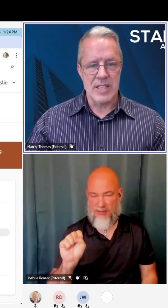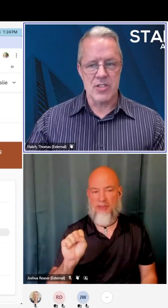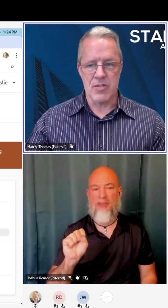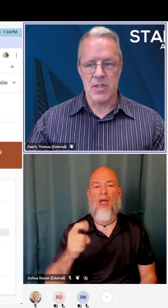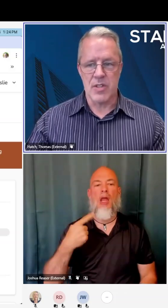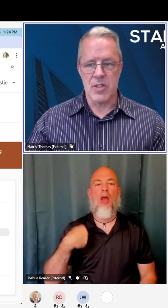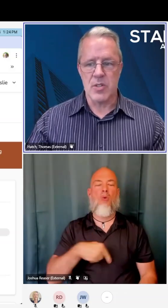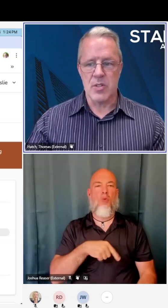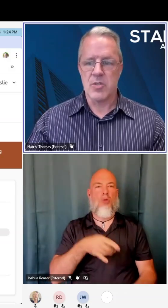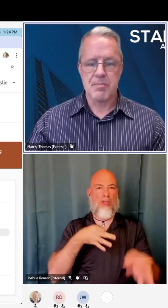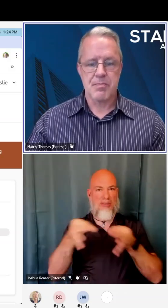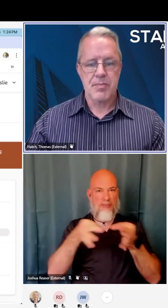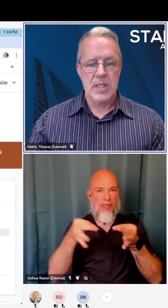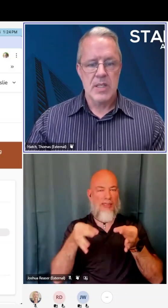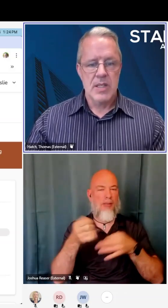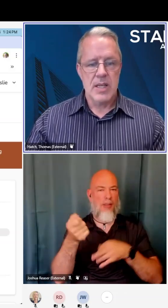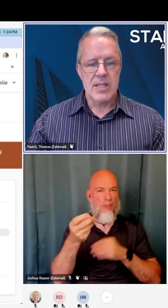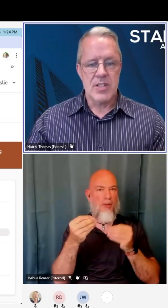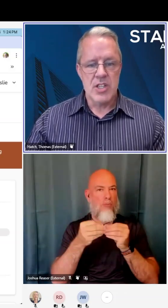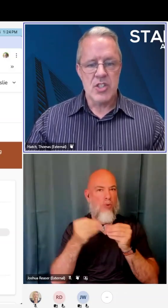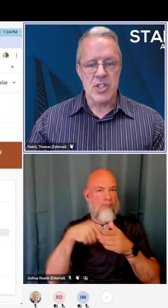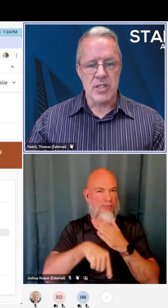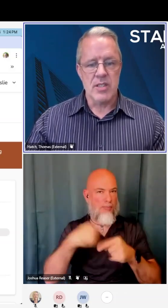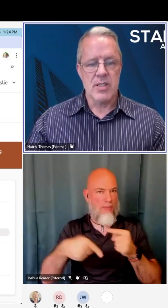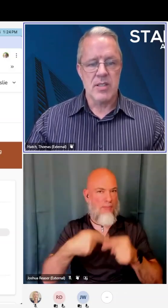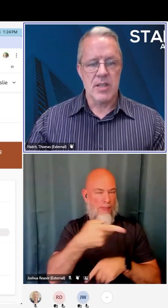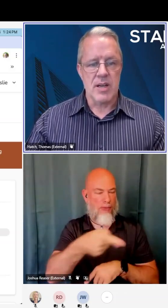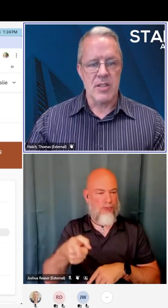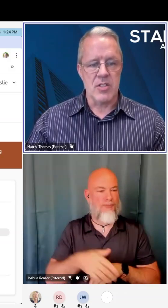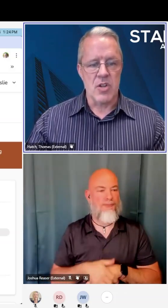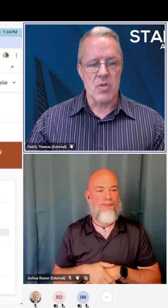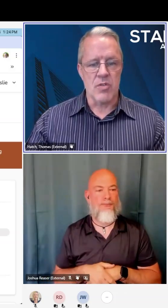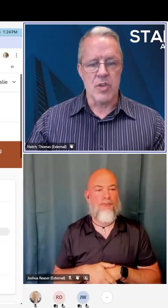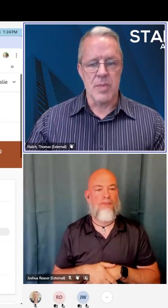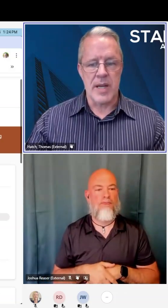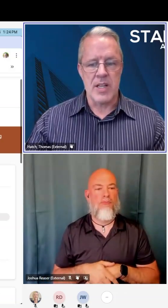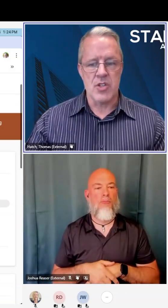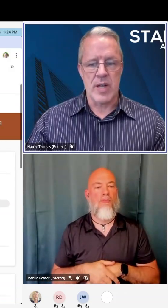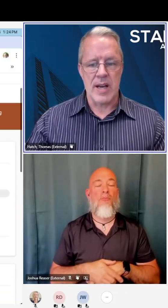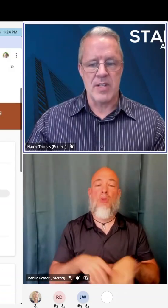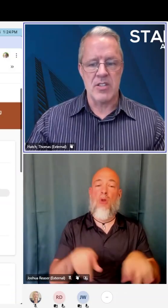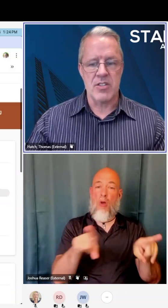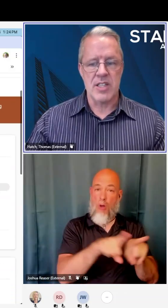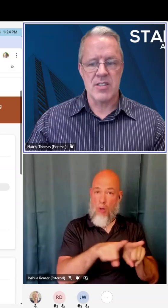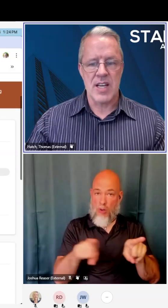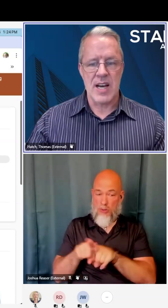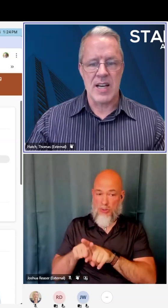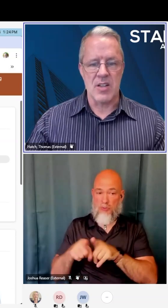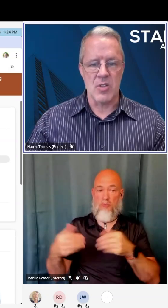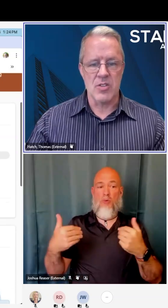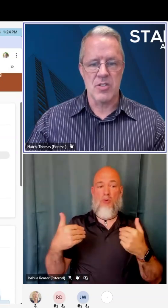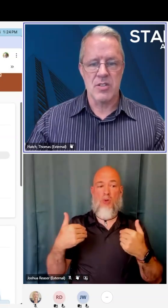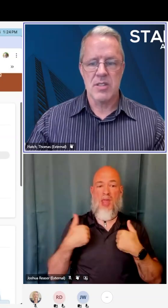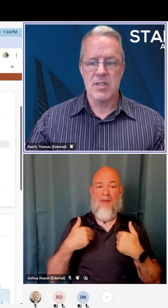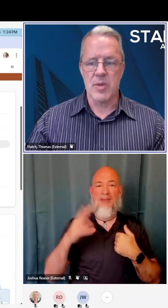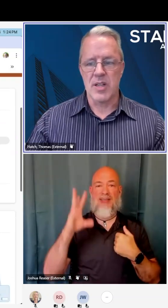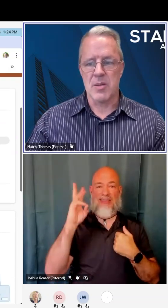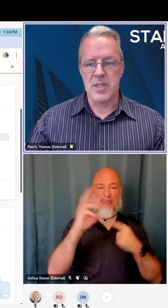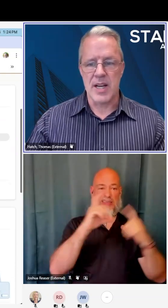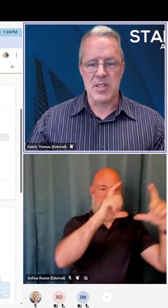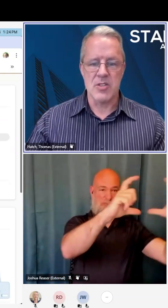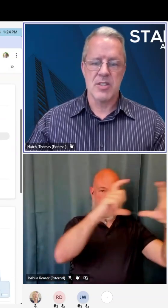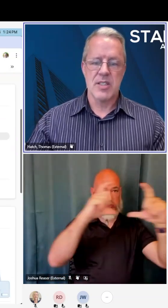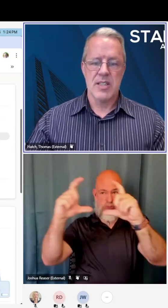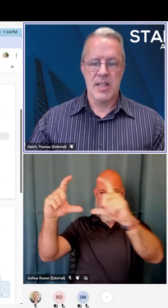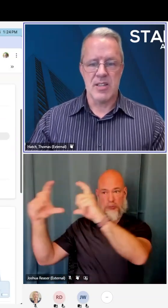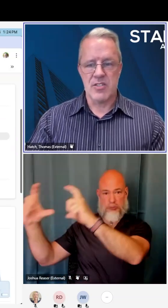items on each of those. In addition, on this overview page, you have these 6 tiles, we call